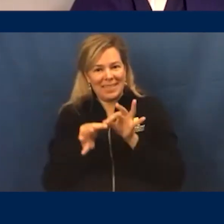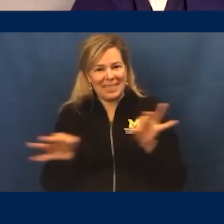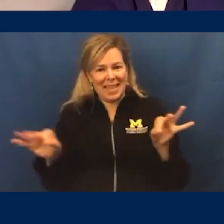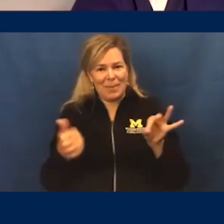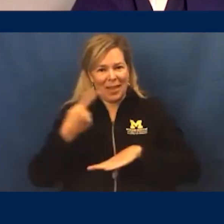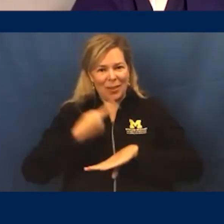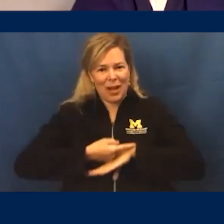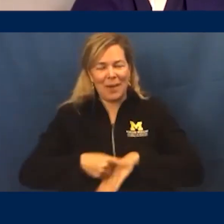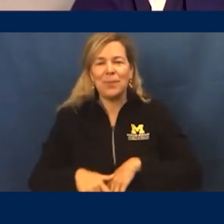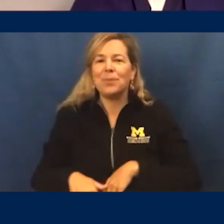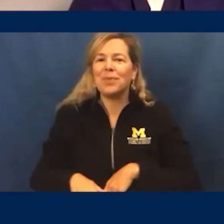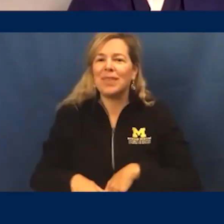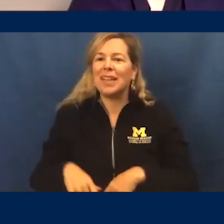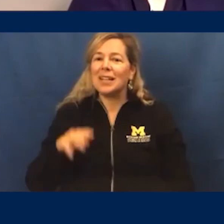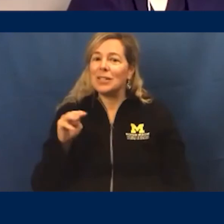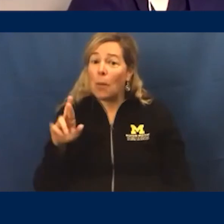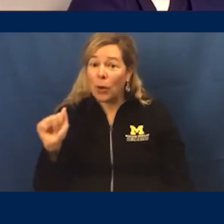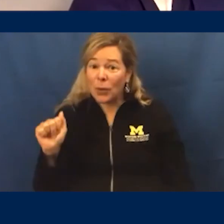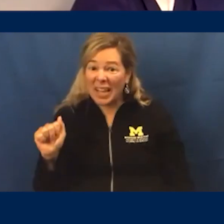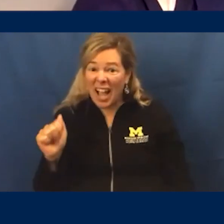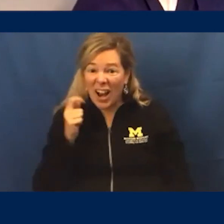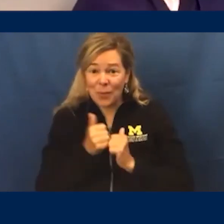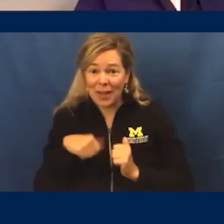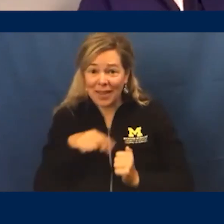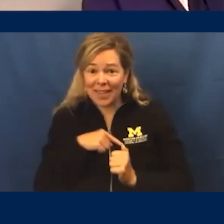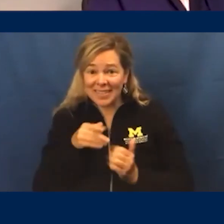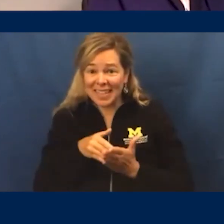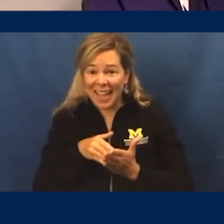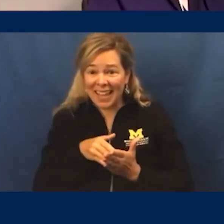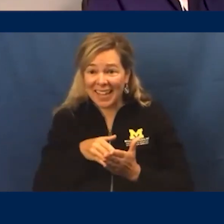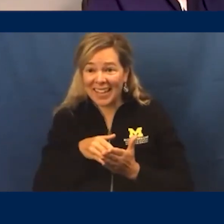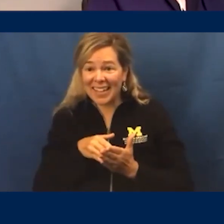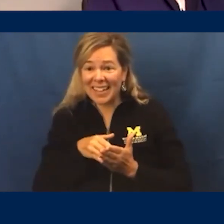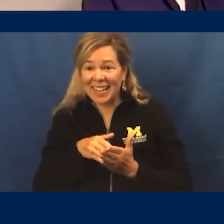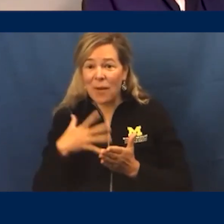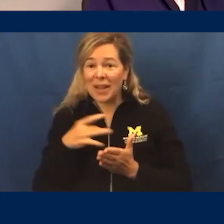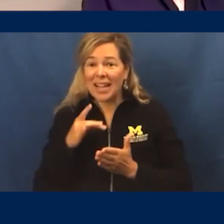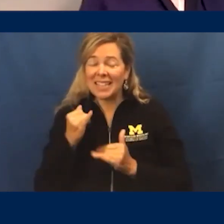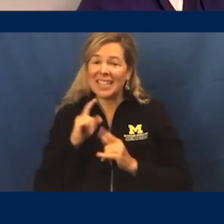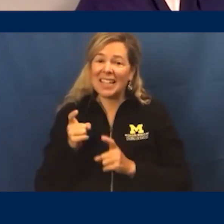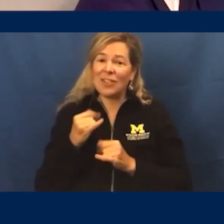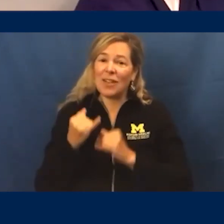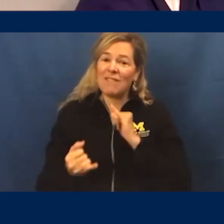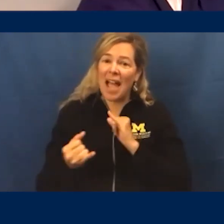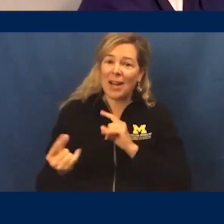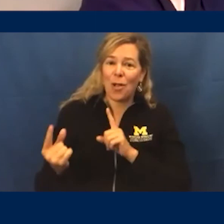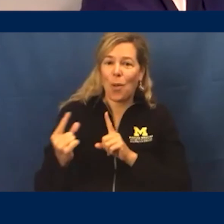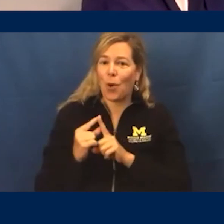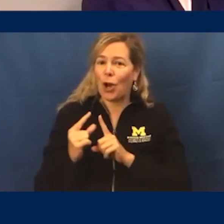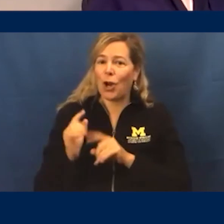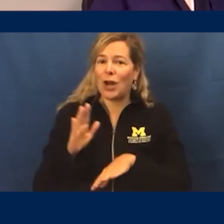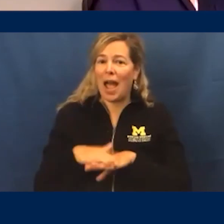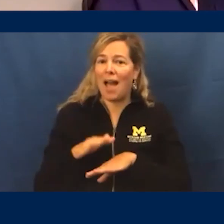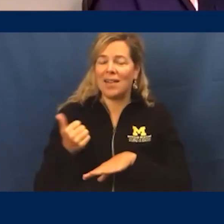much. Maria, I see that you are with us again, and we'd like to give you the final word on what,